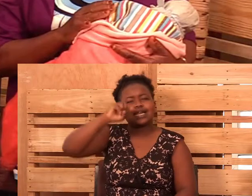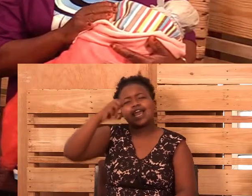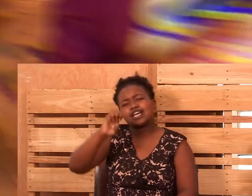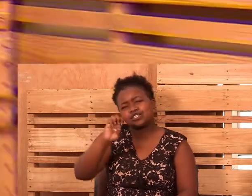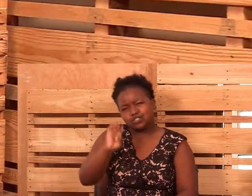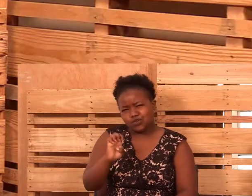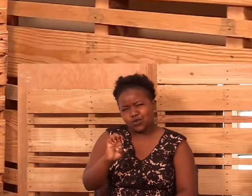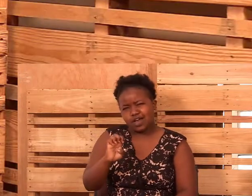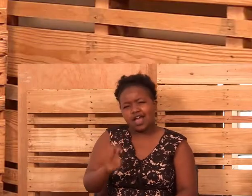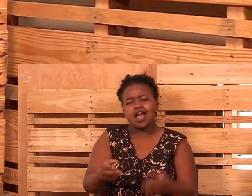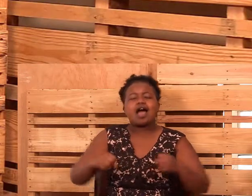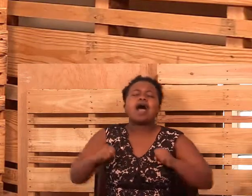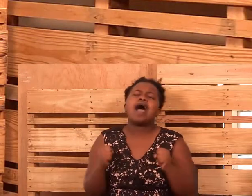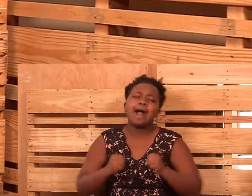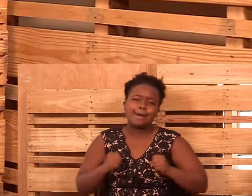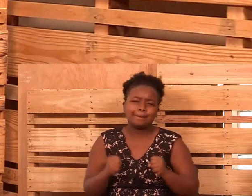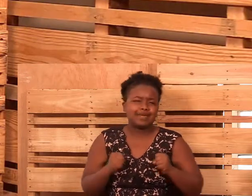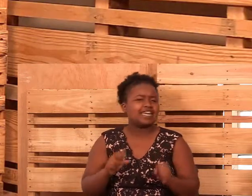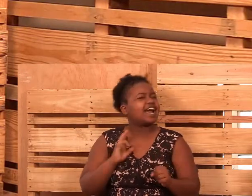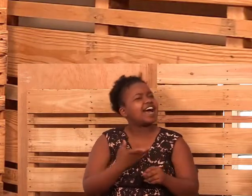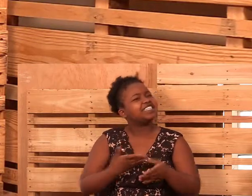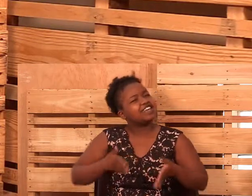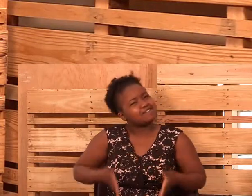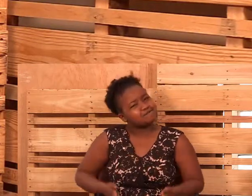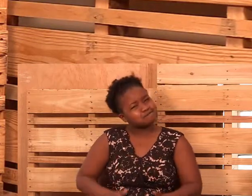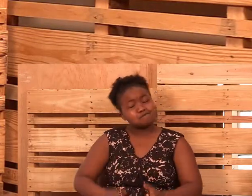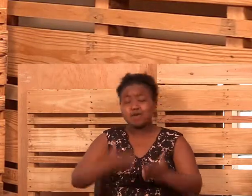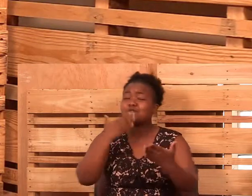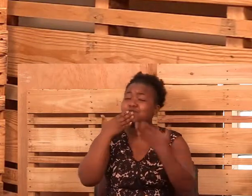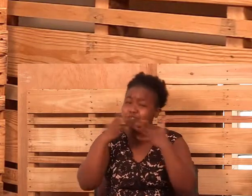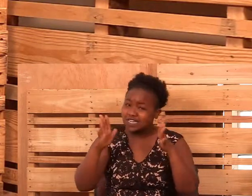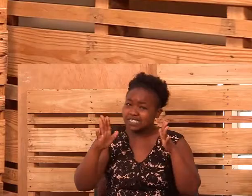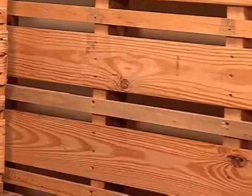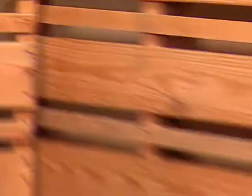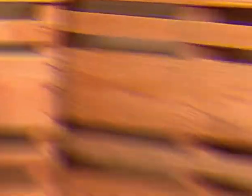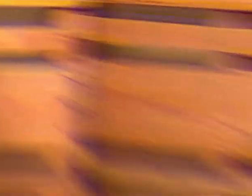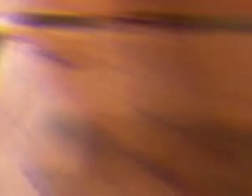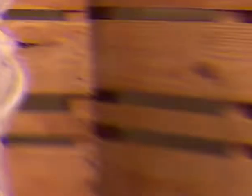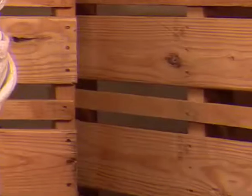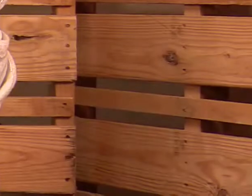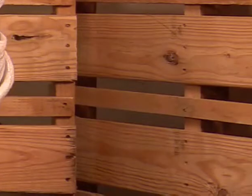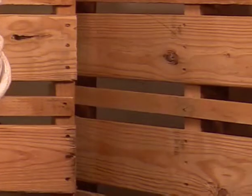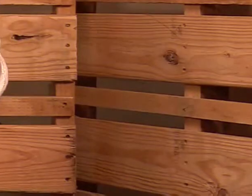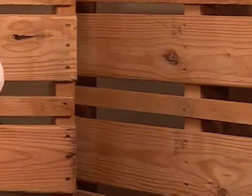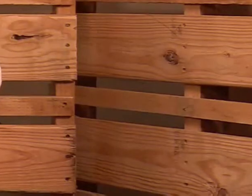were so happy to have this baby because it had been promised by the angel.